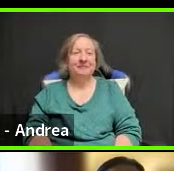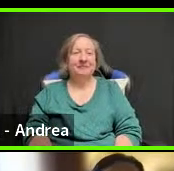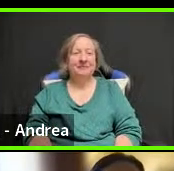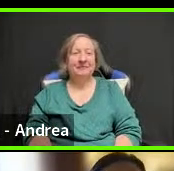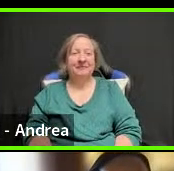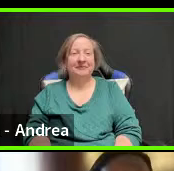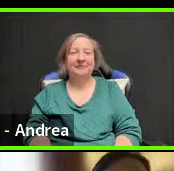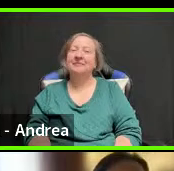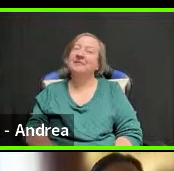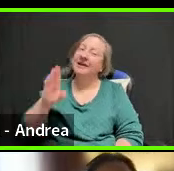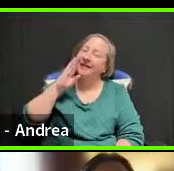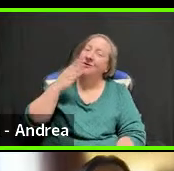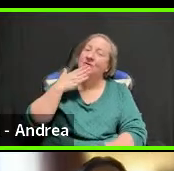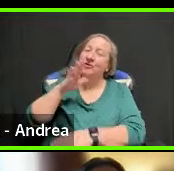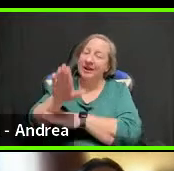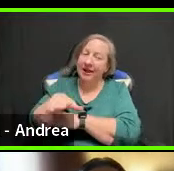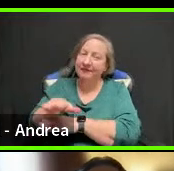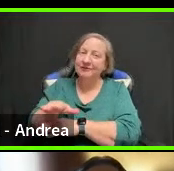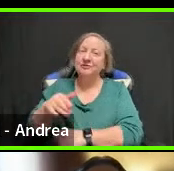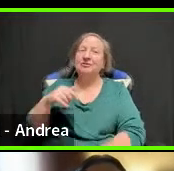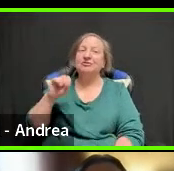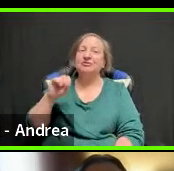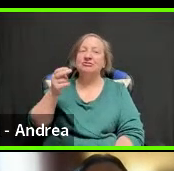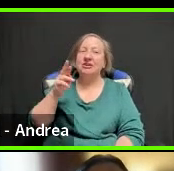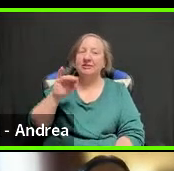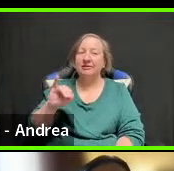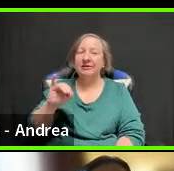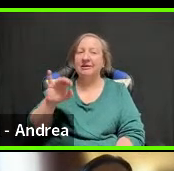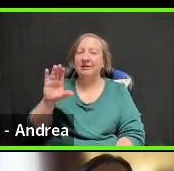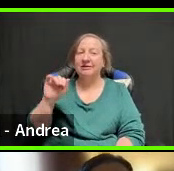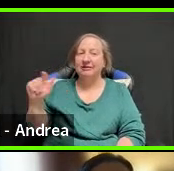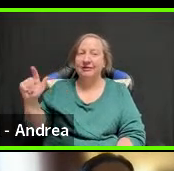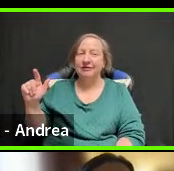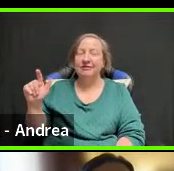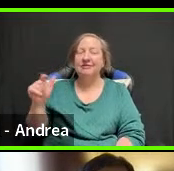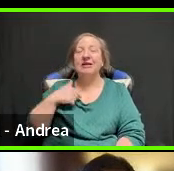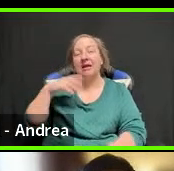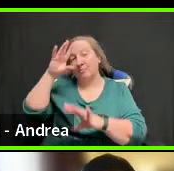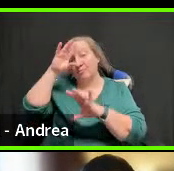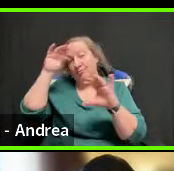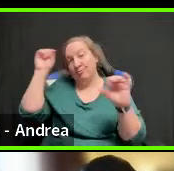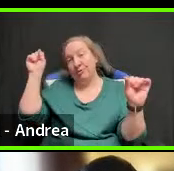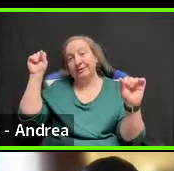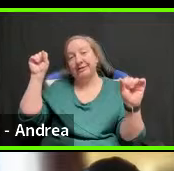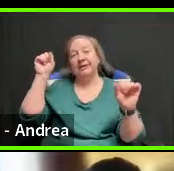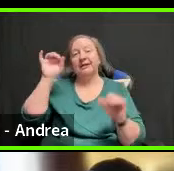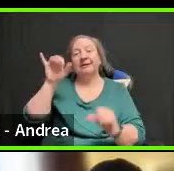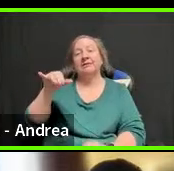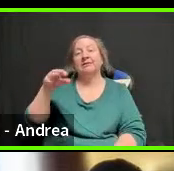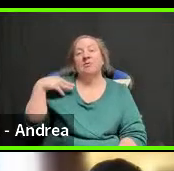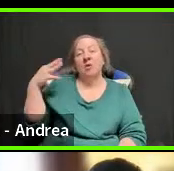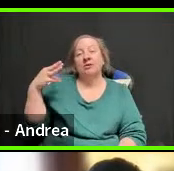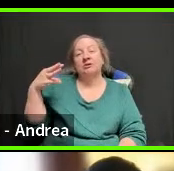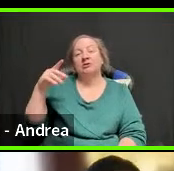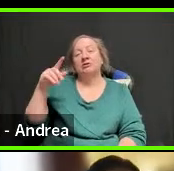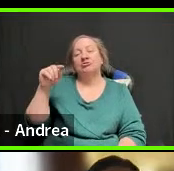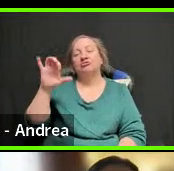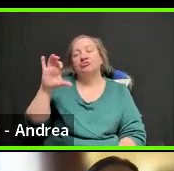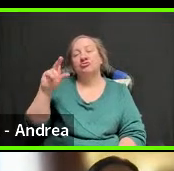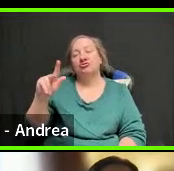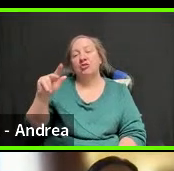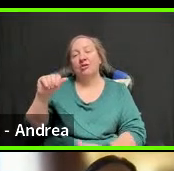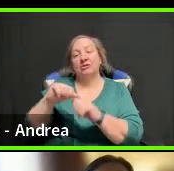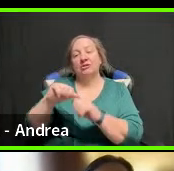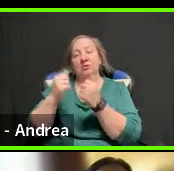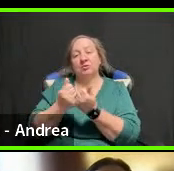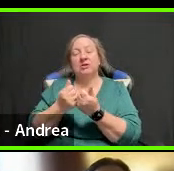Hi, good afternoon. Sherry Call. I am president of the Washington Trucking Association,